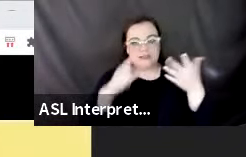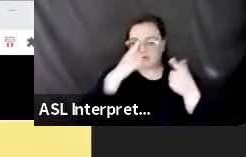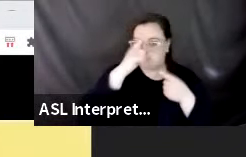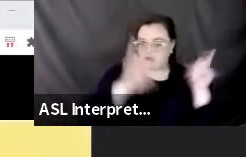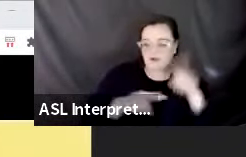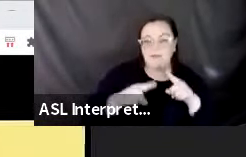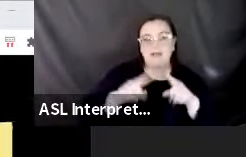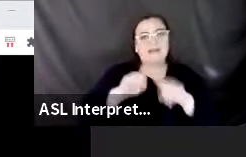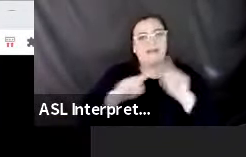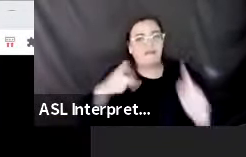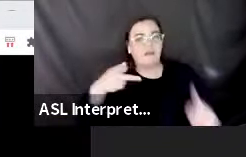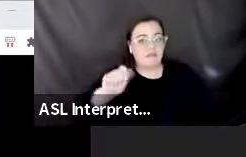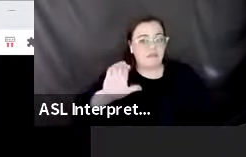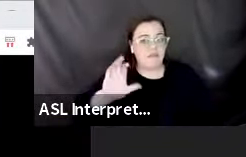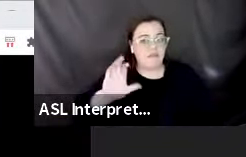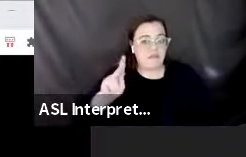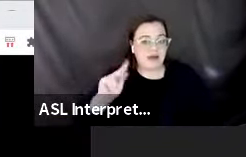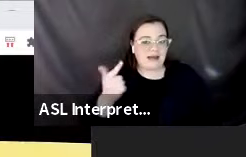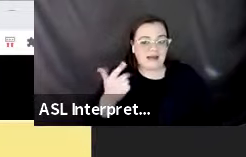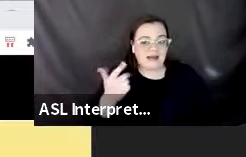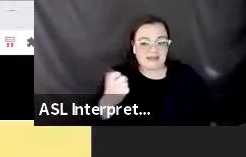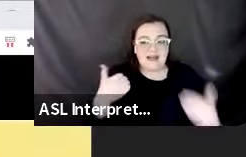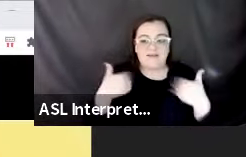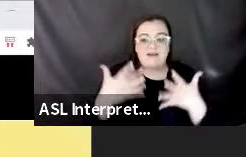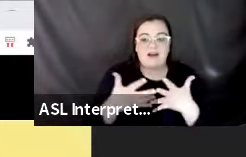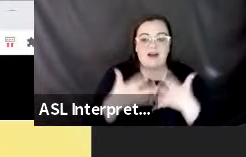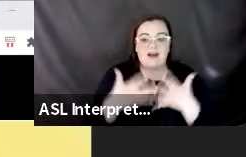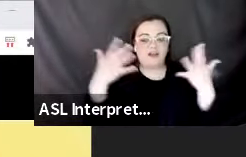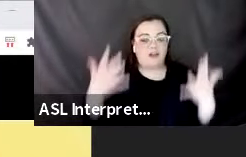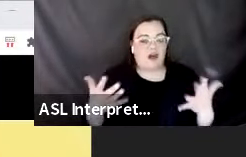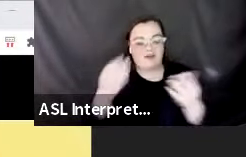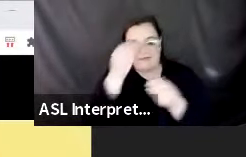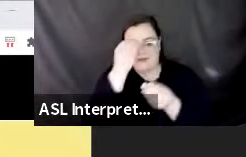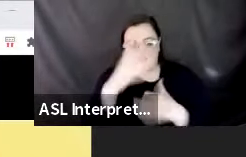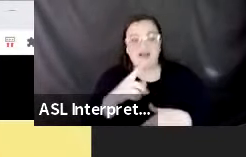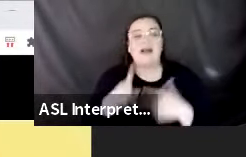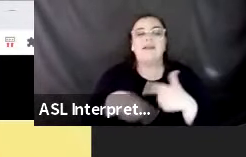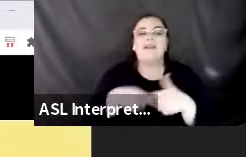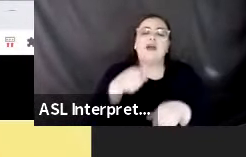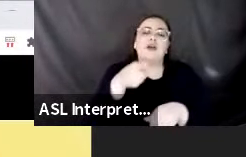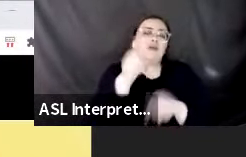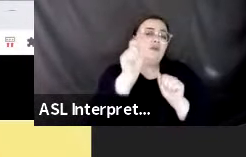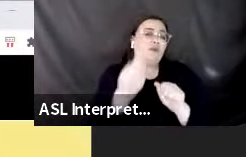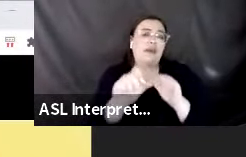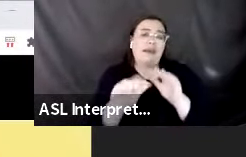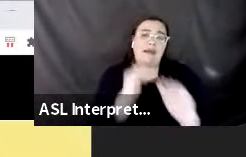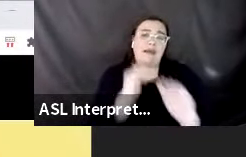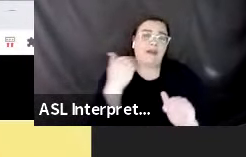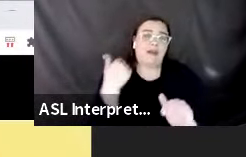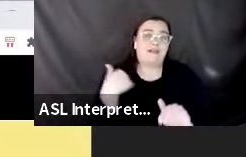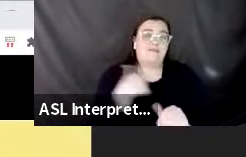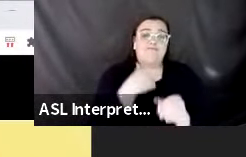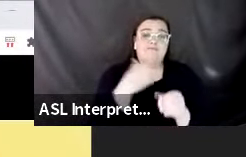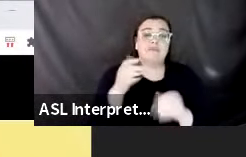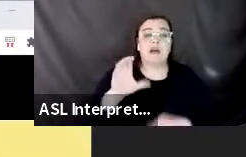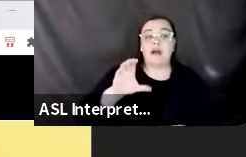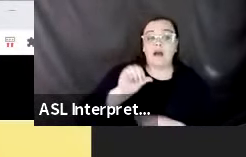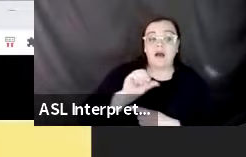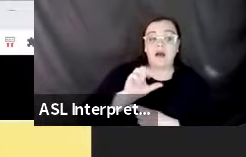great information. And of course, you can always send an email to our general inbox at